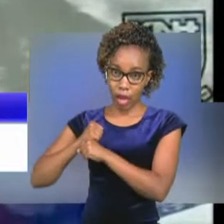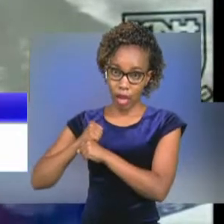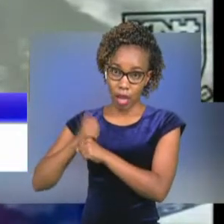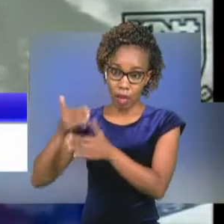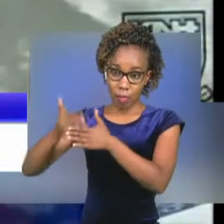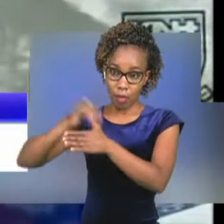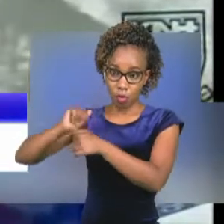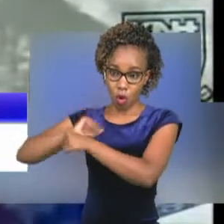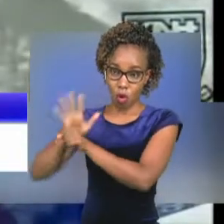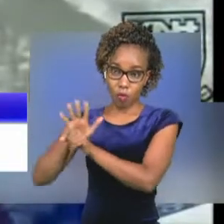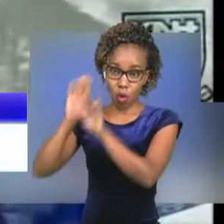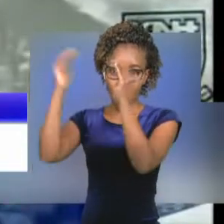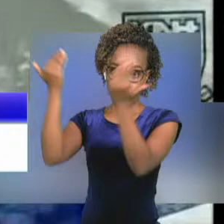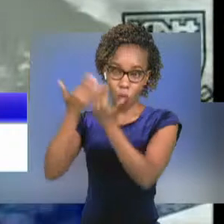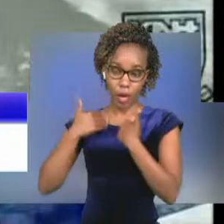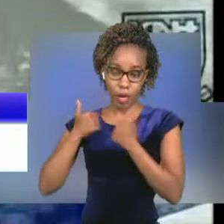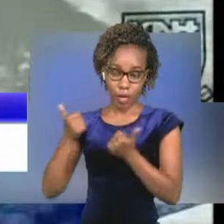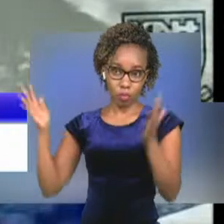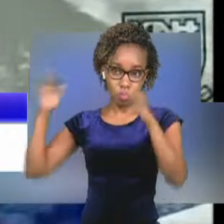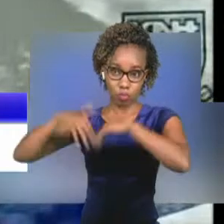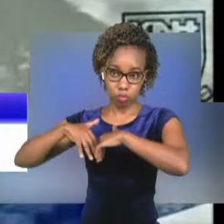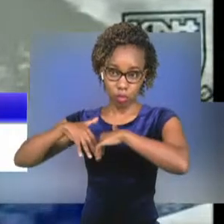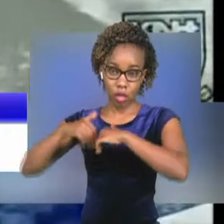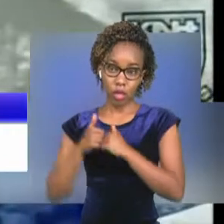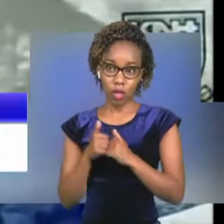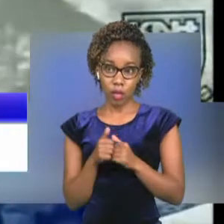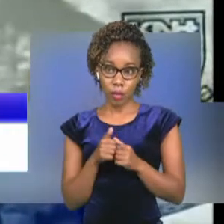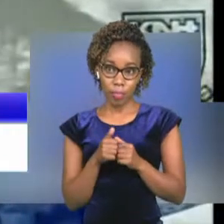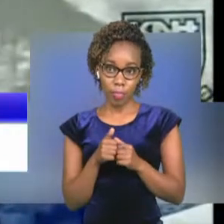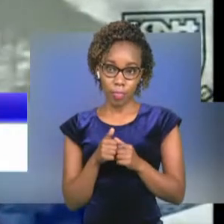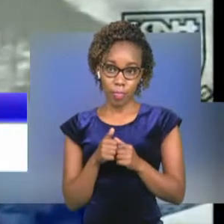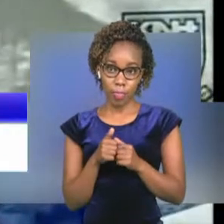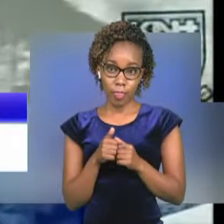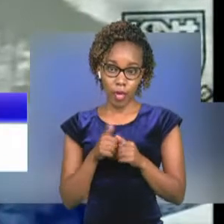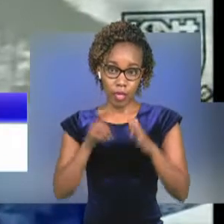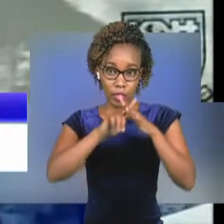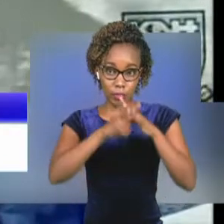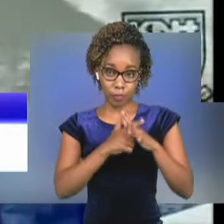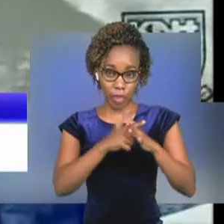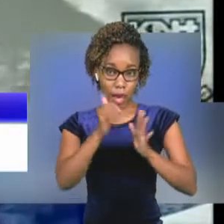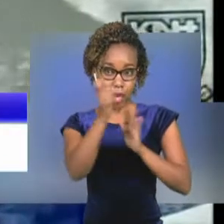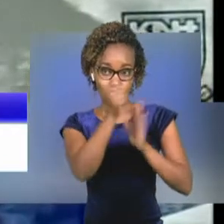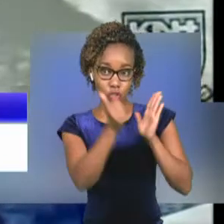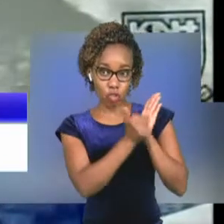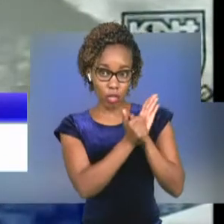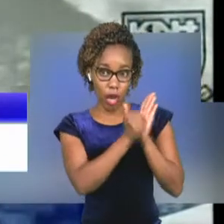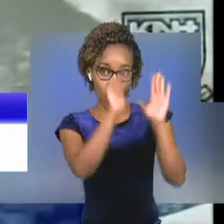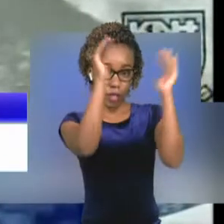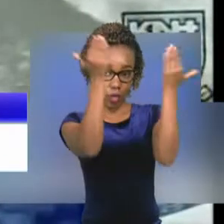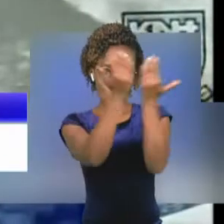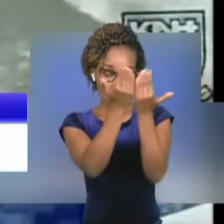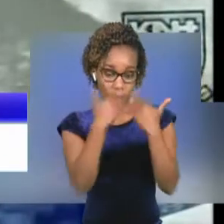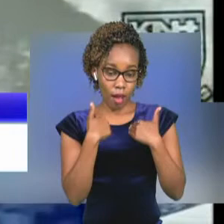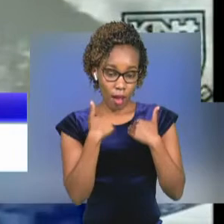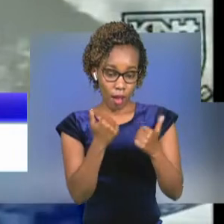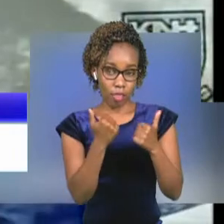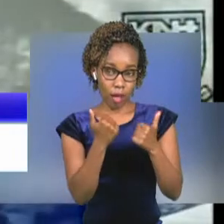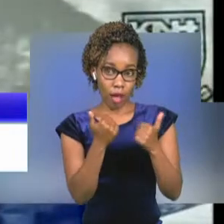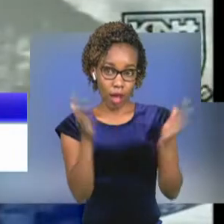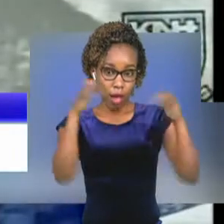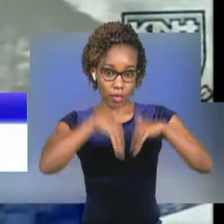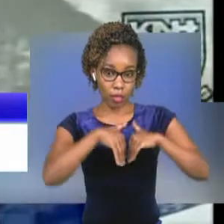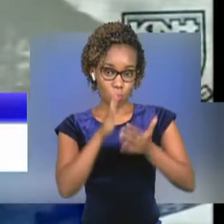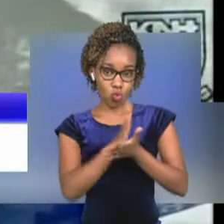Assembly, antimicrobial resistance and stewardship is now an agenda at the World Health Assembly, and I'm